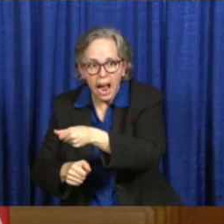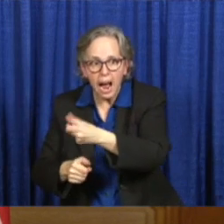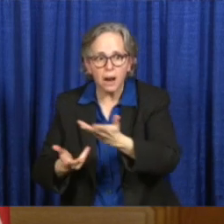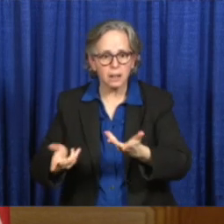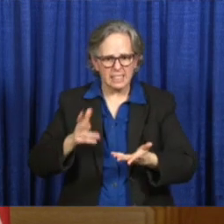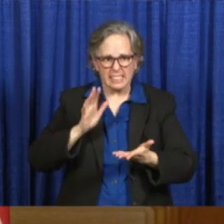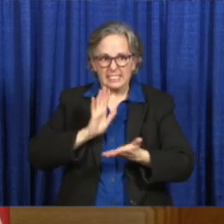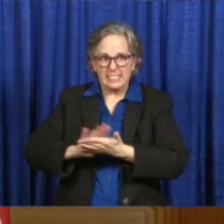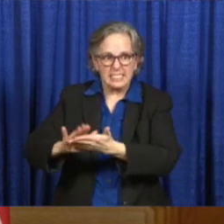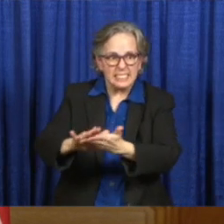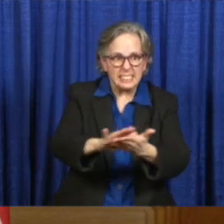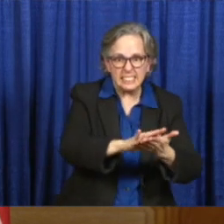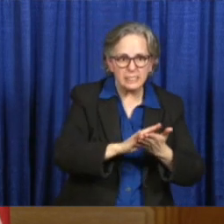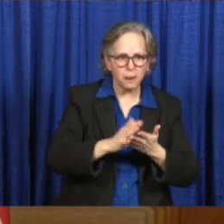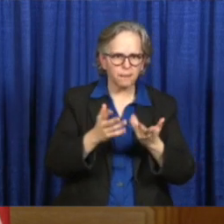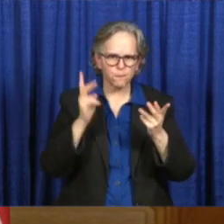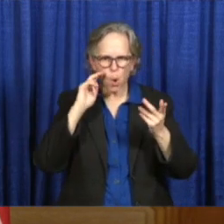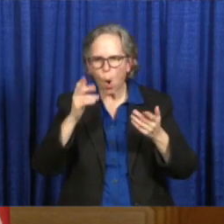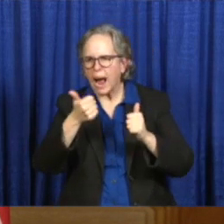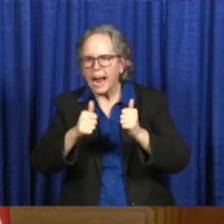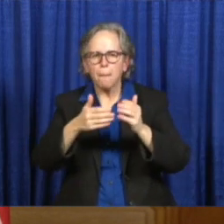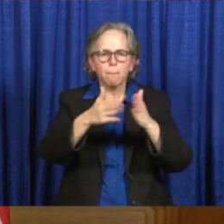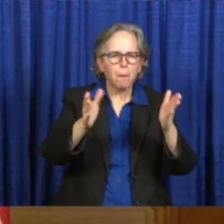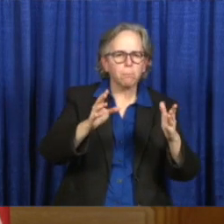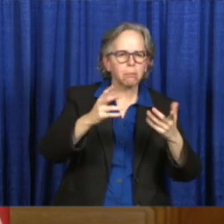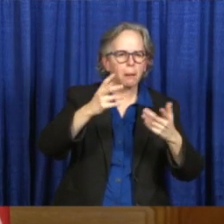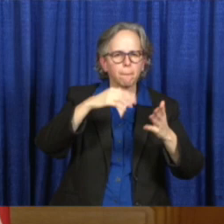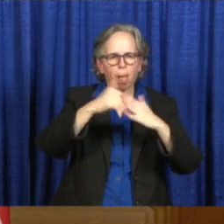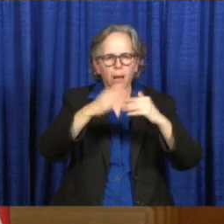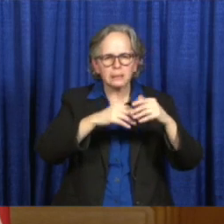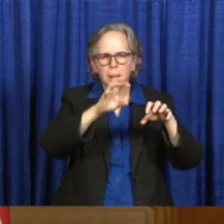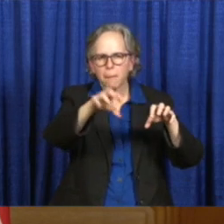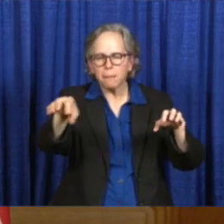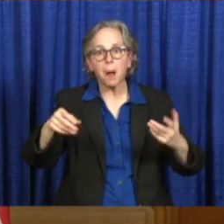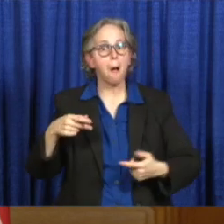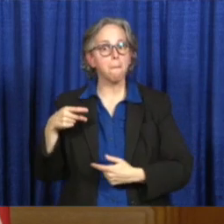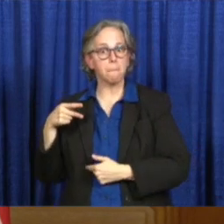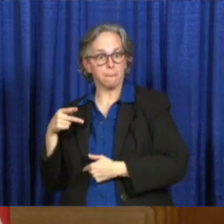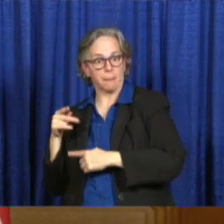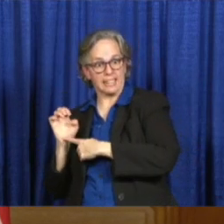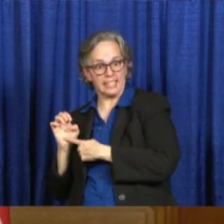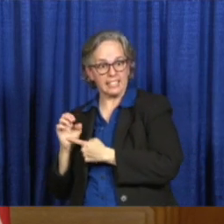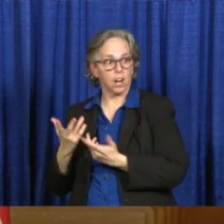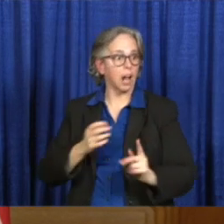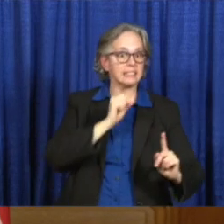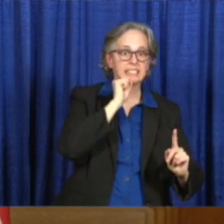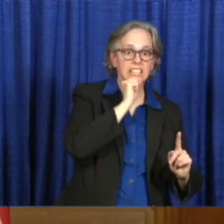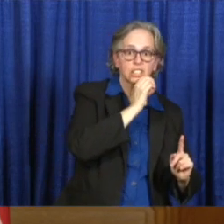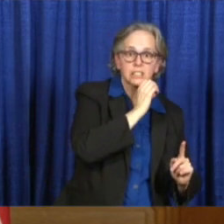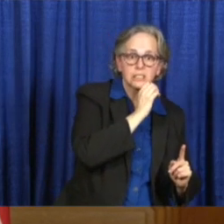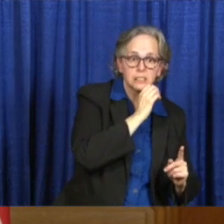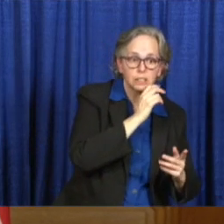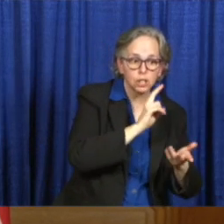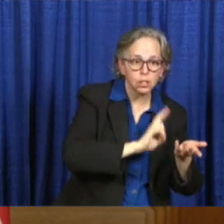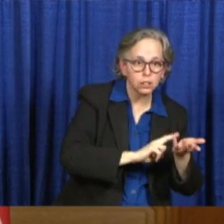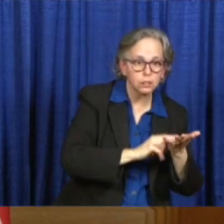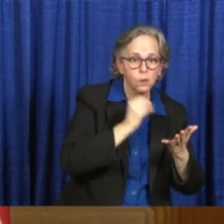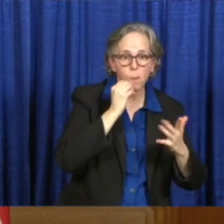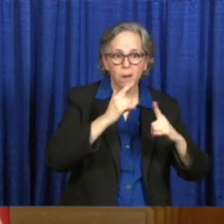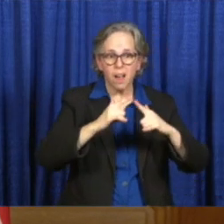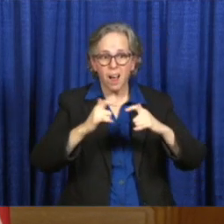public facilities, PPE, and temporary medical facilities and enhanced hospital